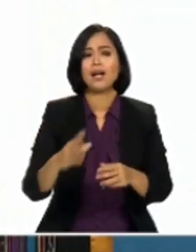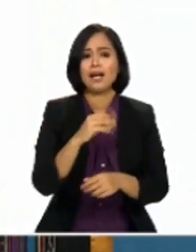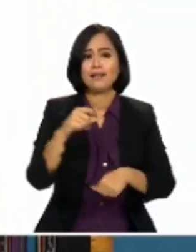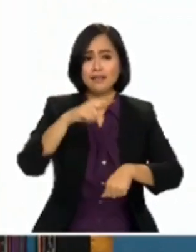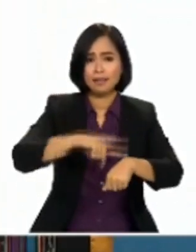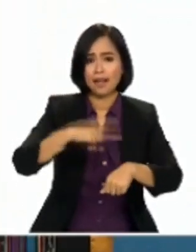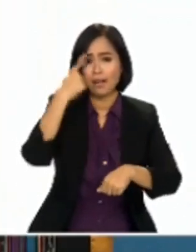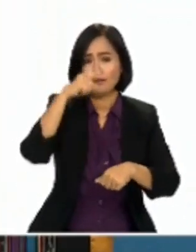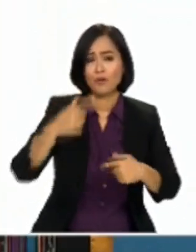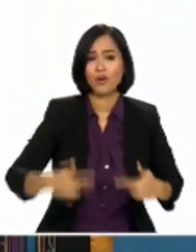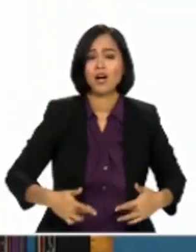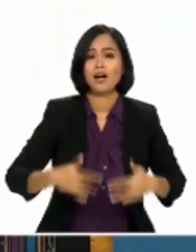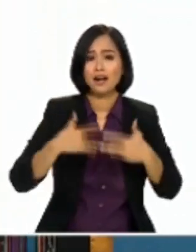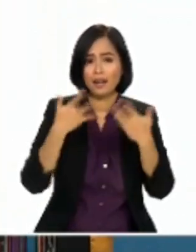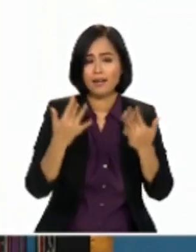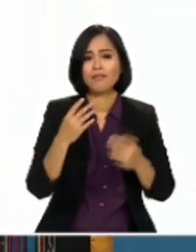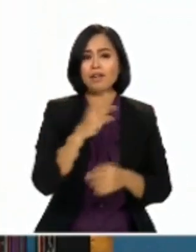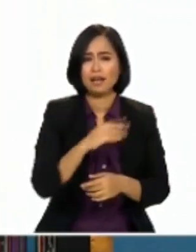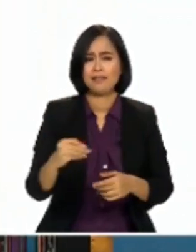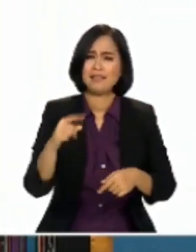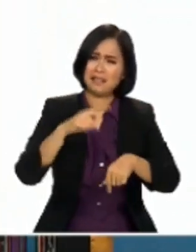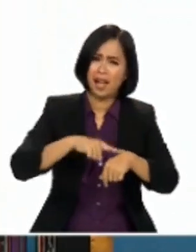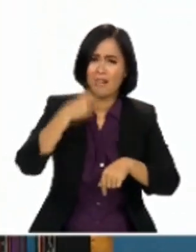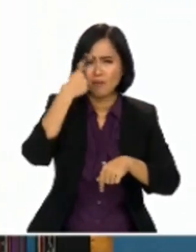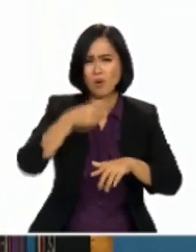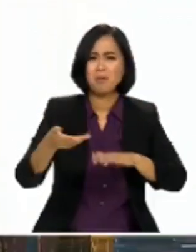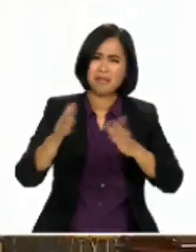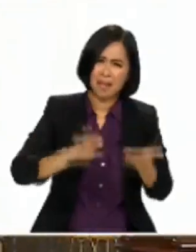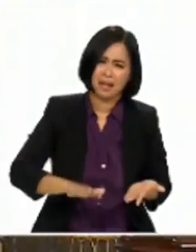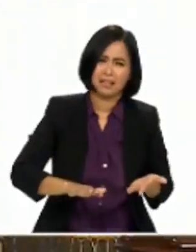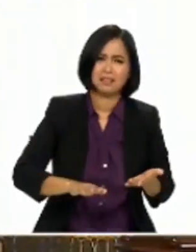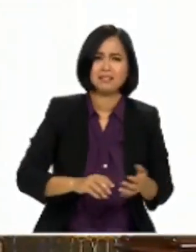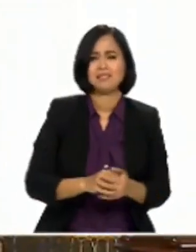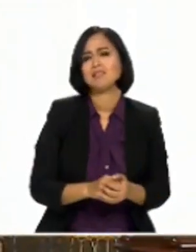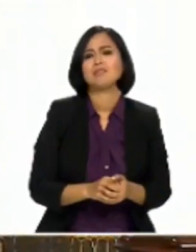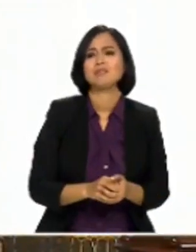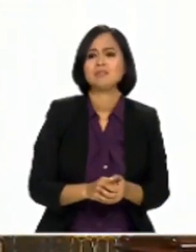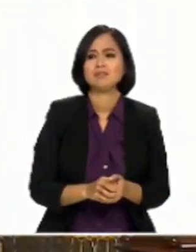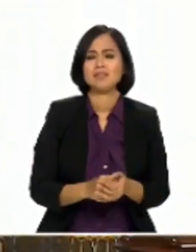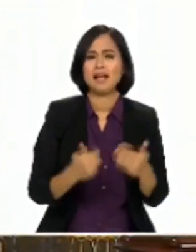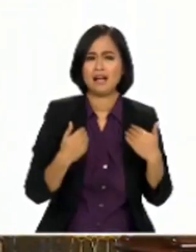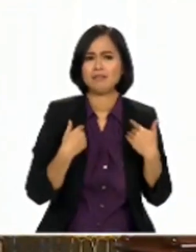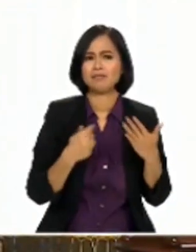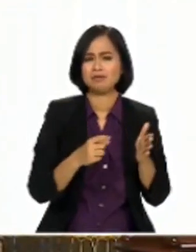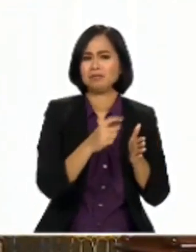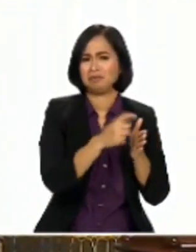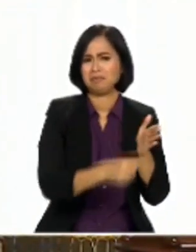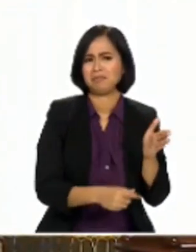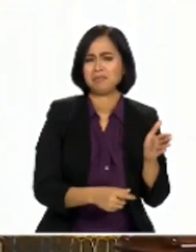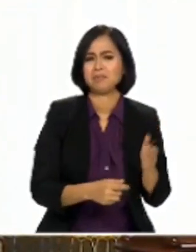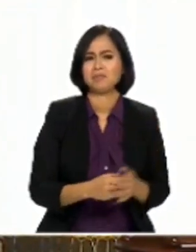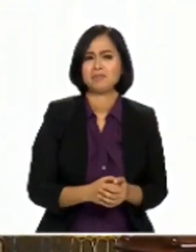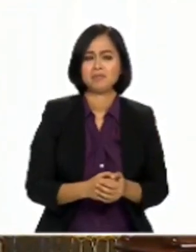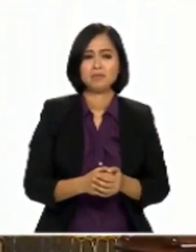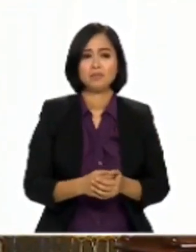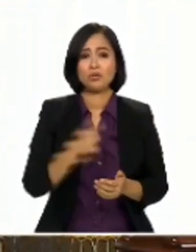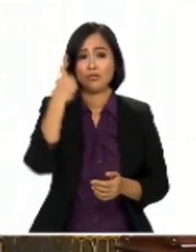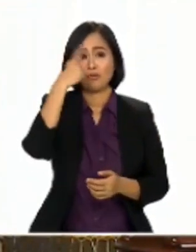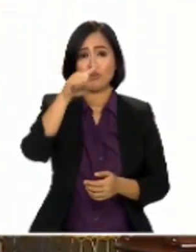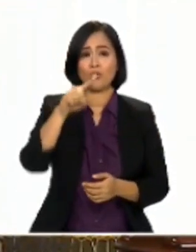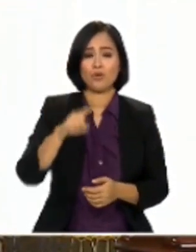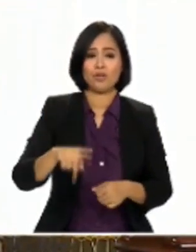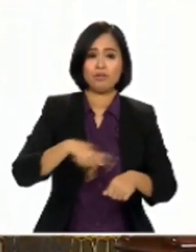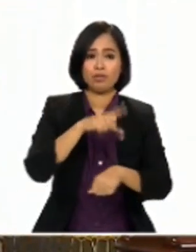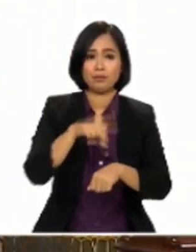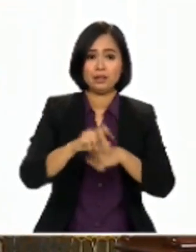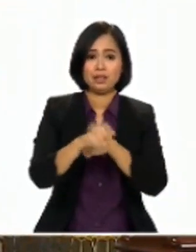live, and a time to die. That's Ecclesiastes 3. Our ownership of the Philippine, West Philippine